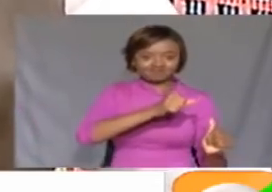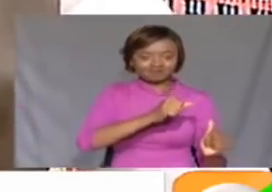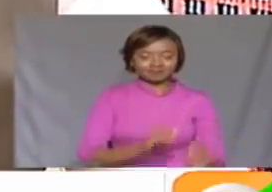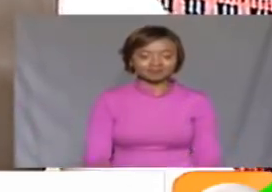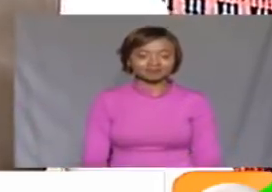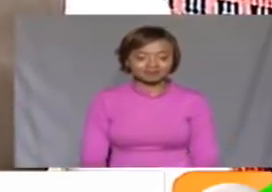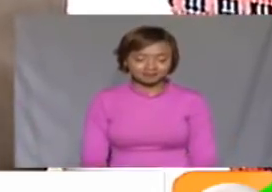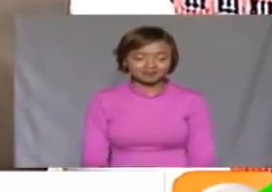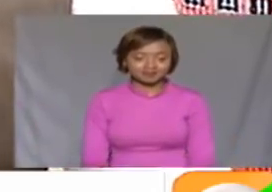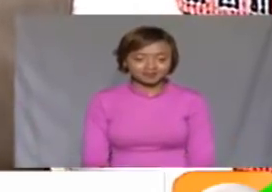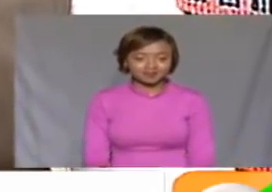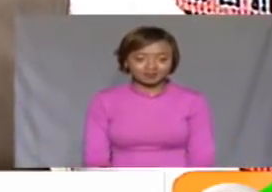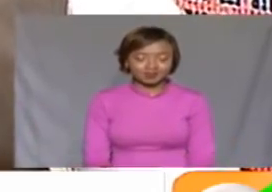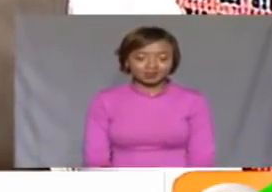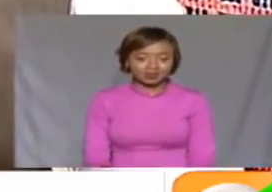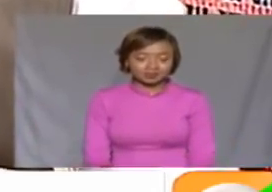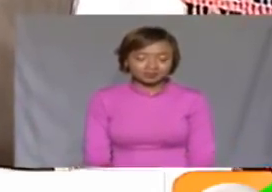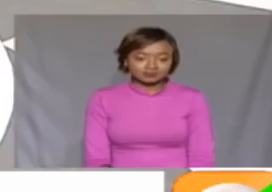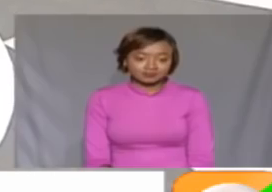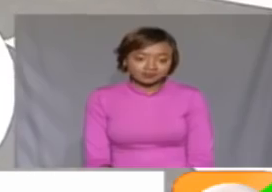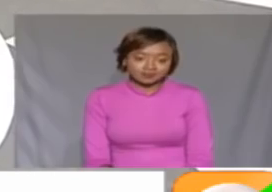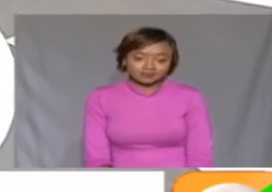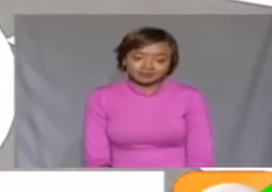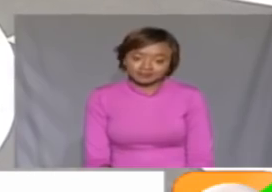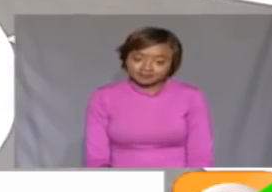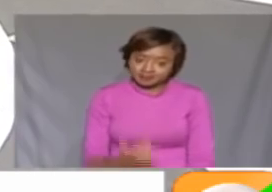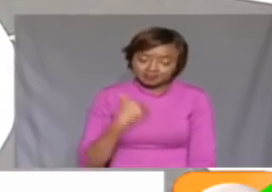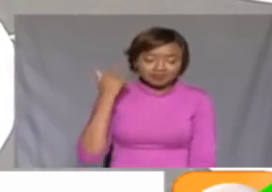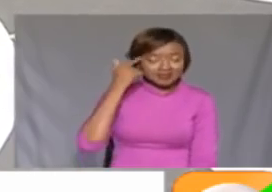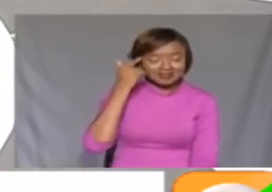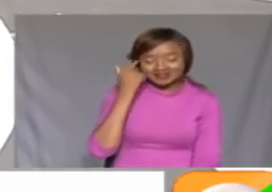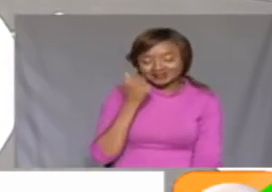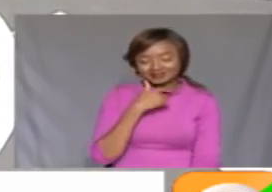ruthlessly. For me, I think this deal